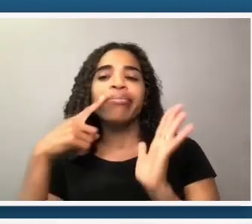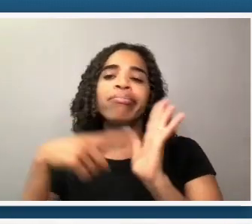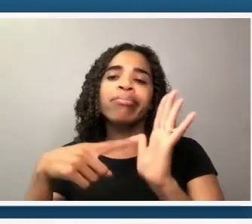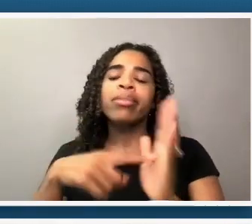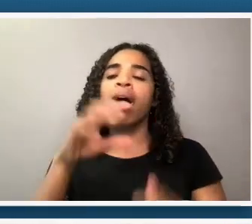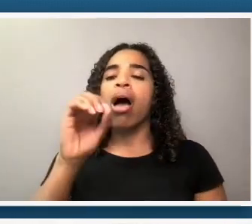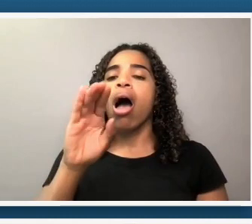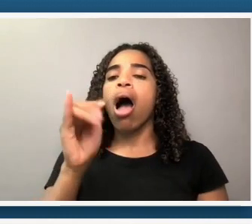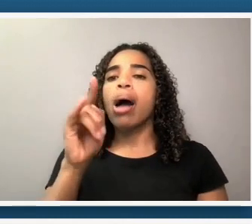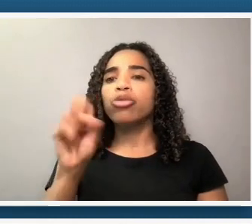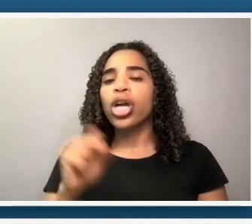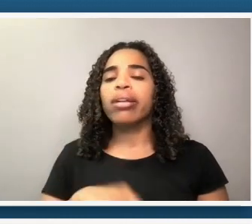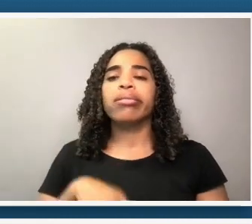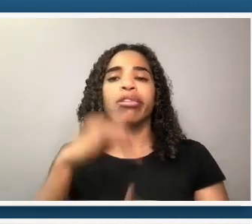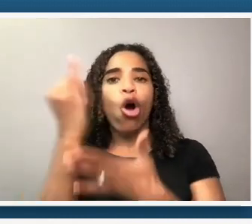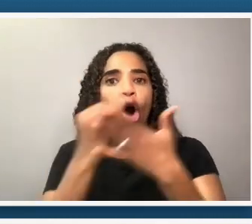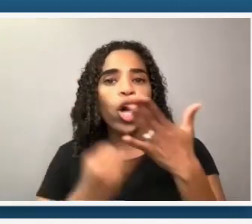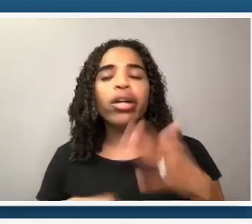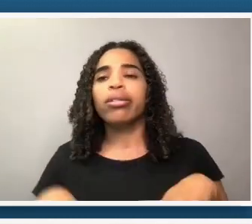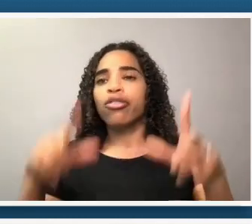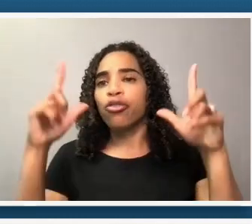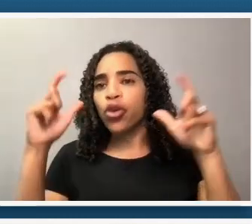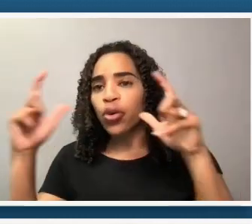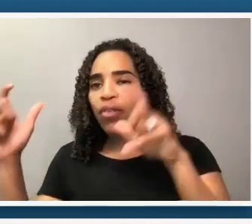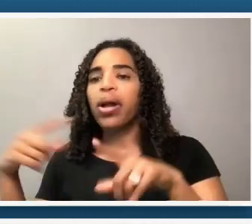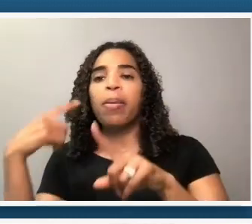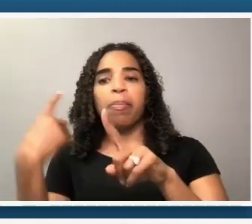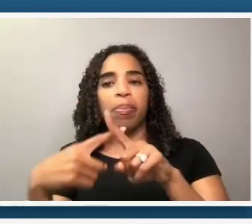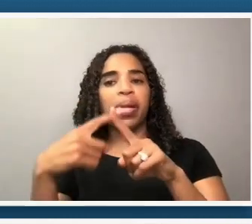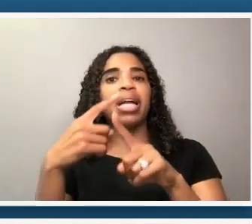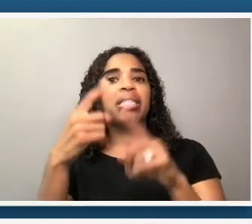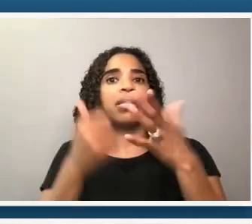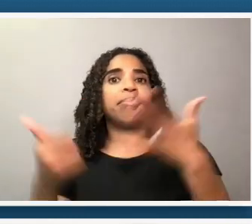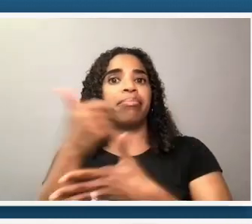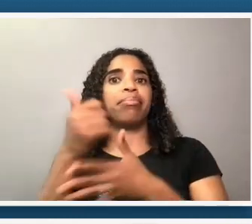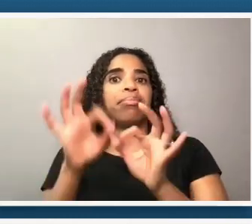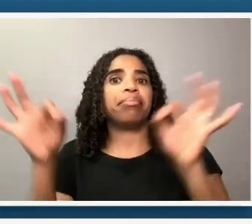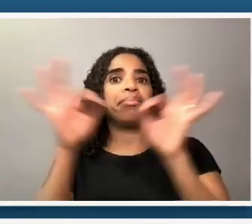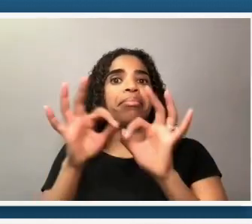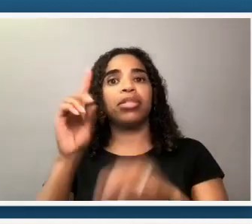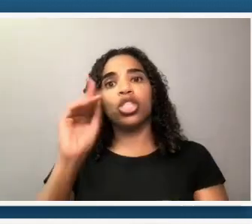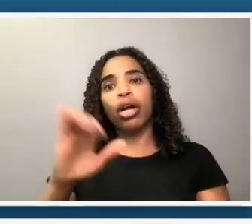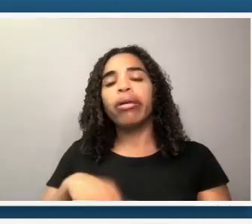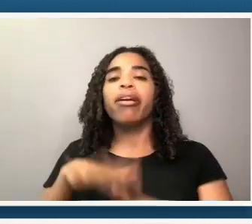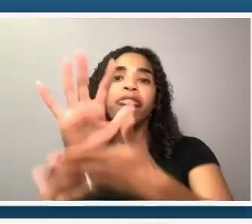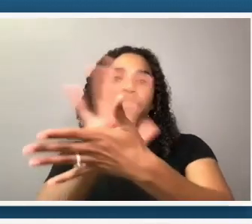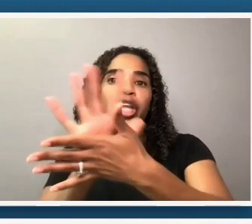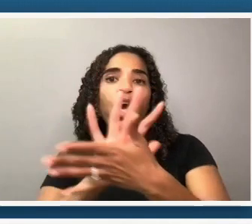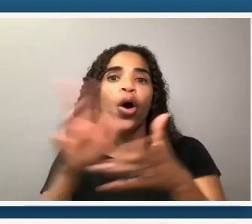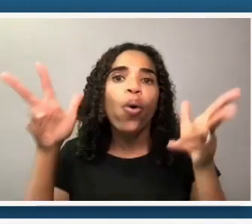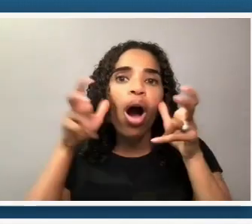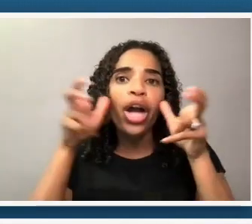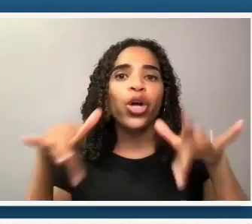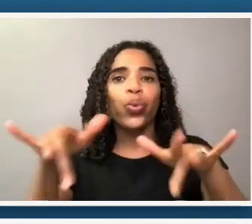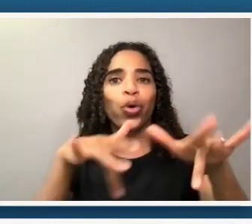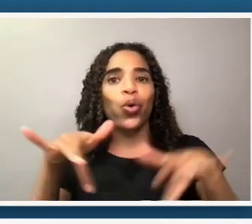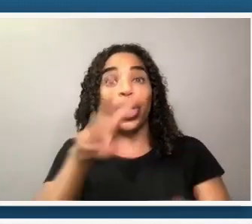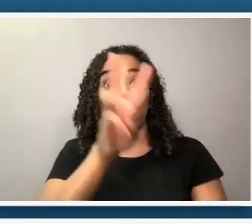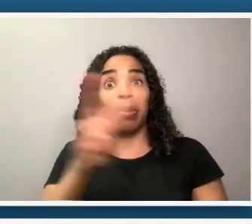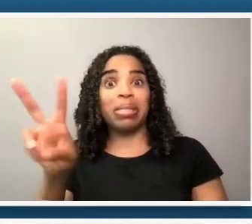artwork, and photographs, as well as primary source documents, video and audio recordings, websites, and